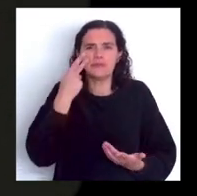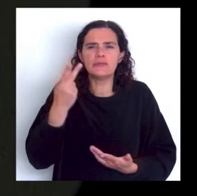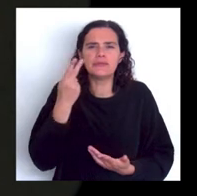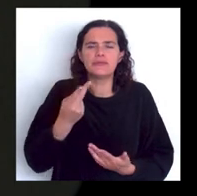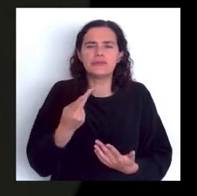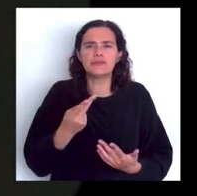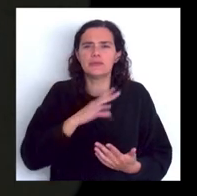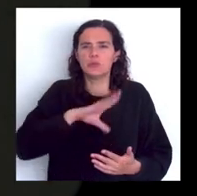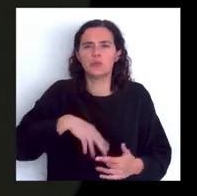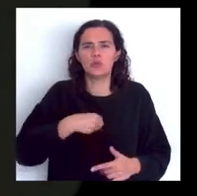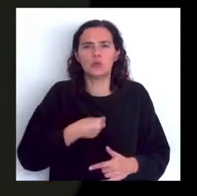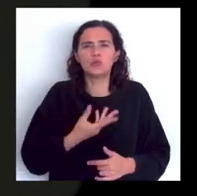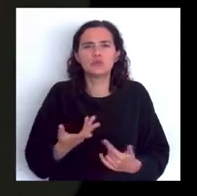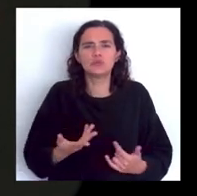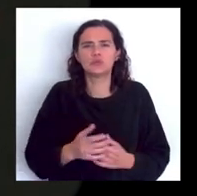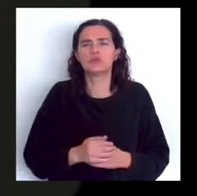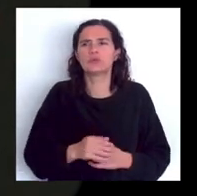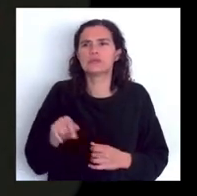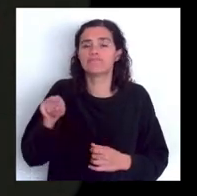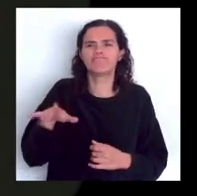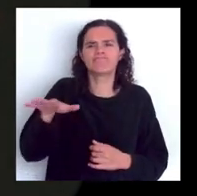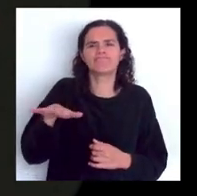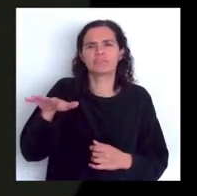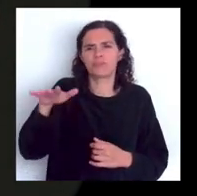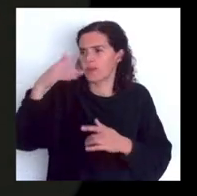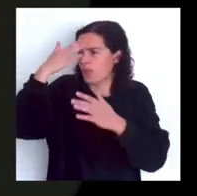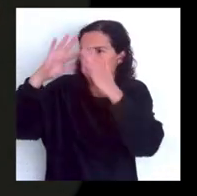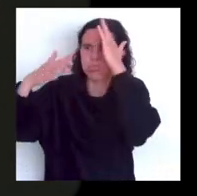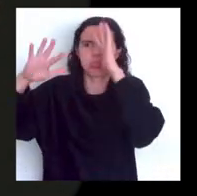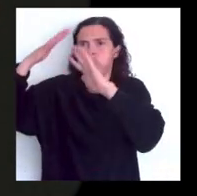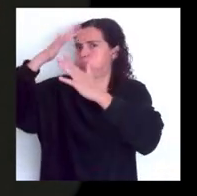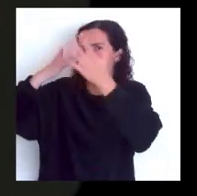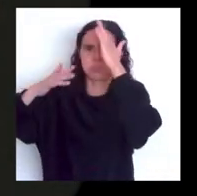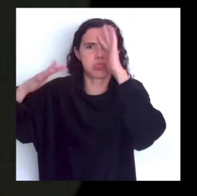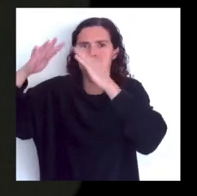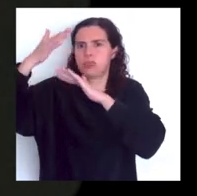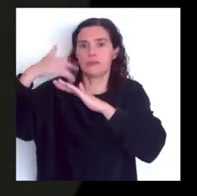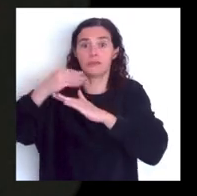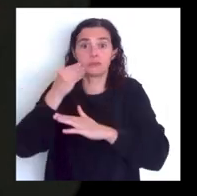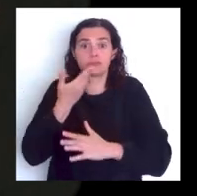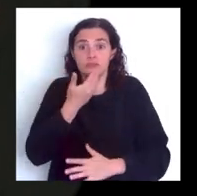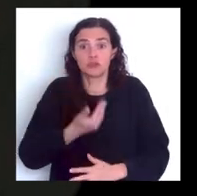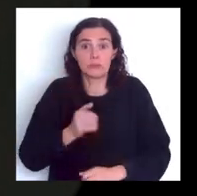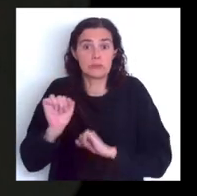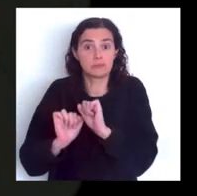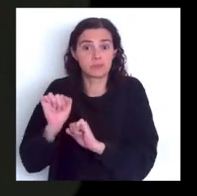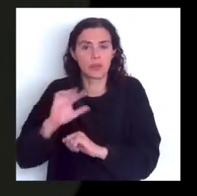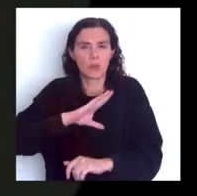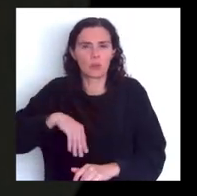were living in a world that they are hallucinating as they